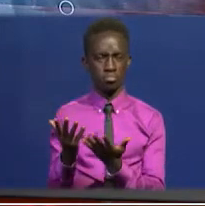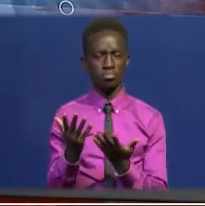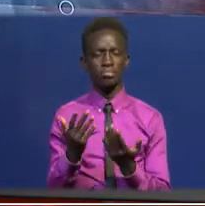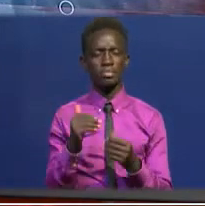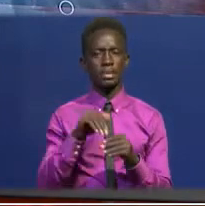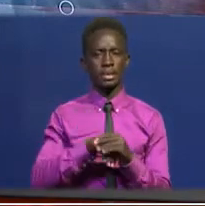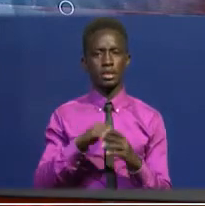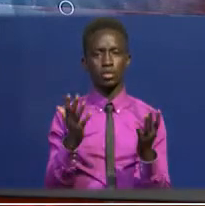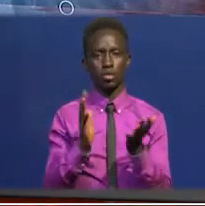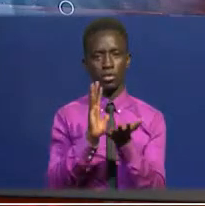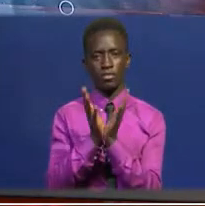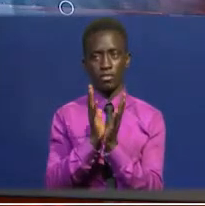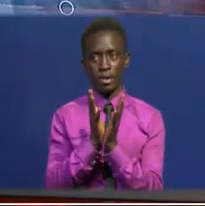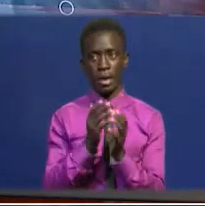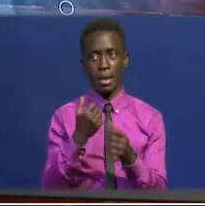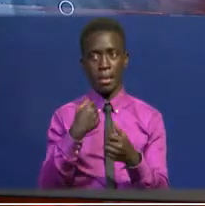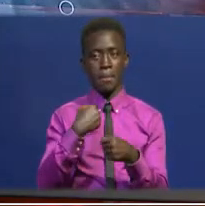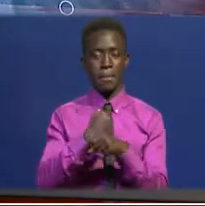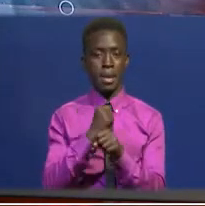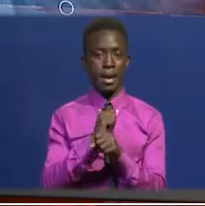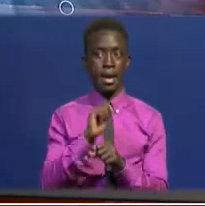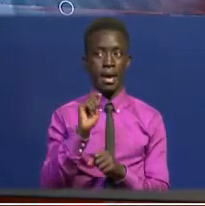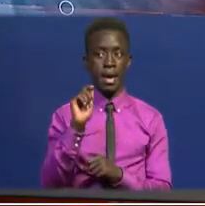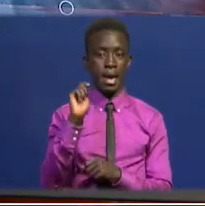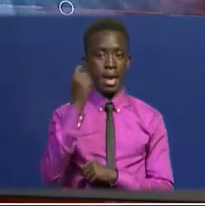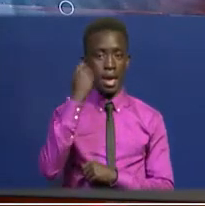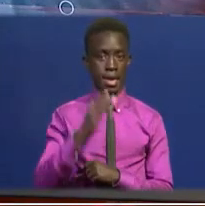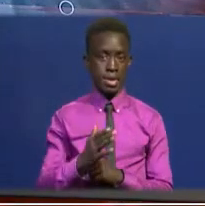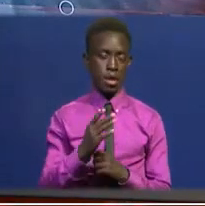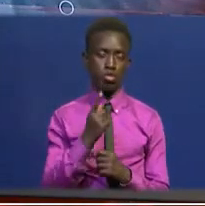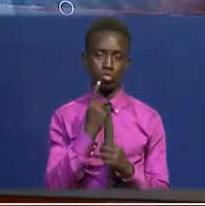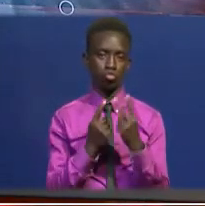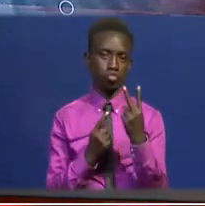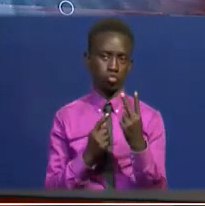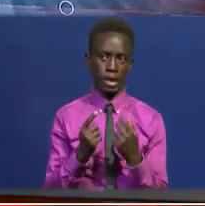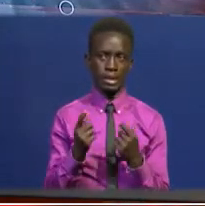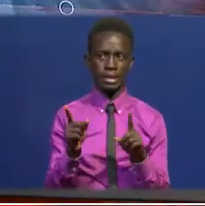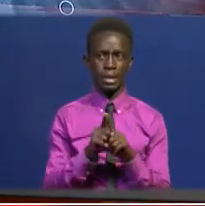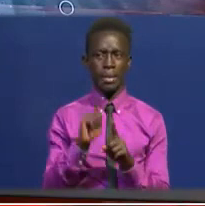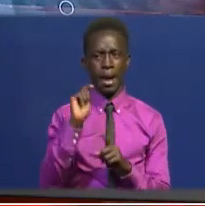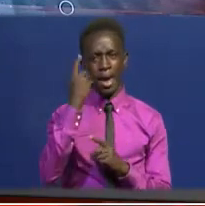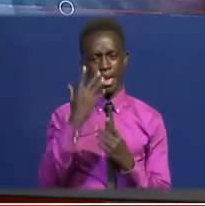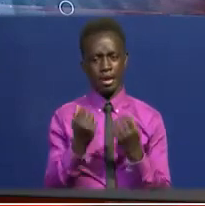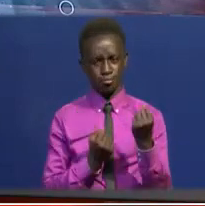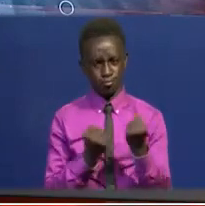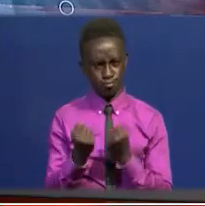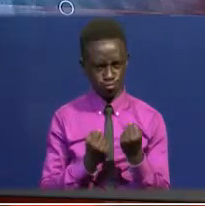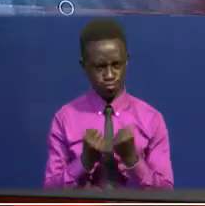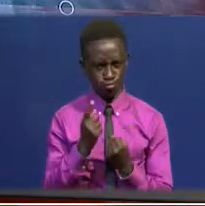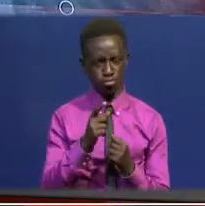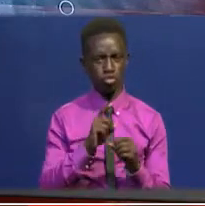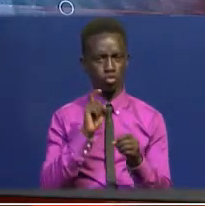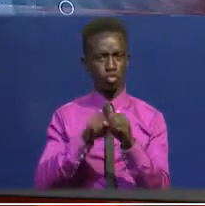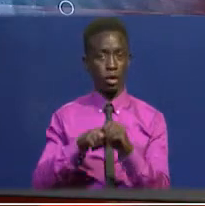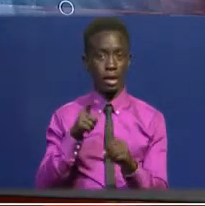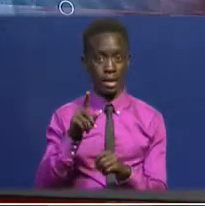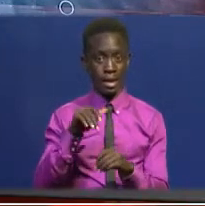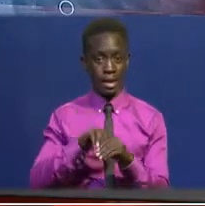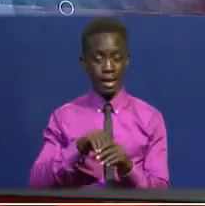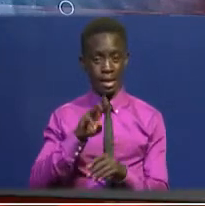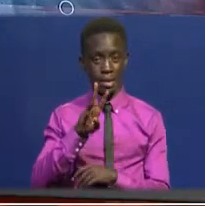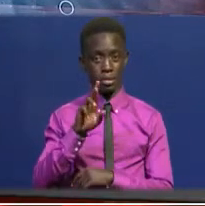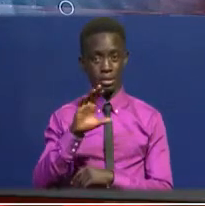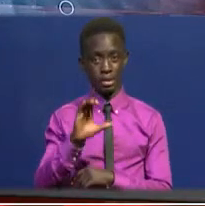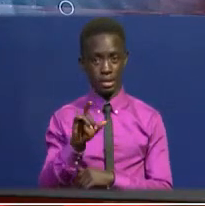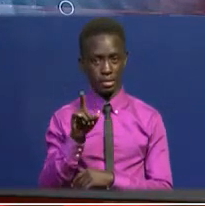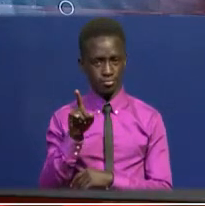Kenyan drivers in the RC2 category. Meanwhile, nine Kenya rally drivers entered in the Kenya National Rally Championship division